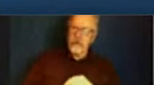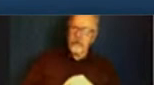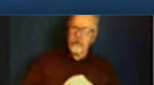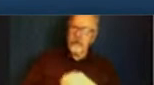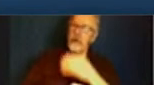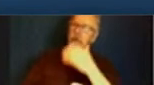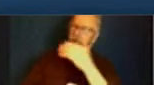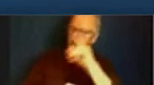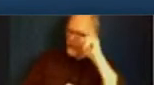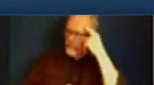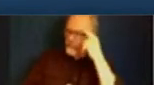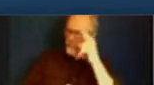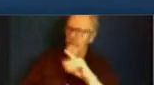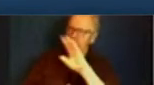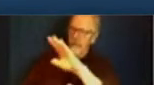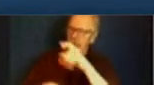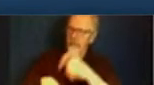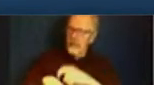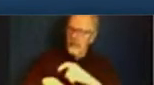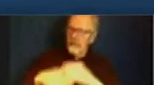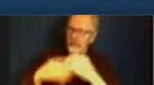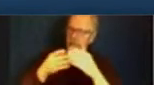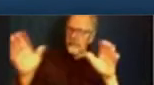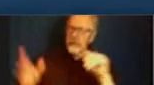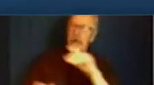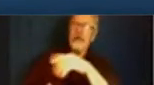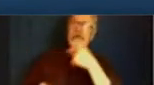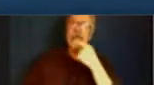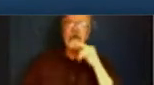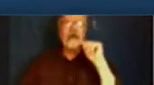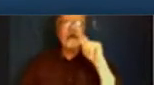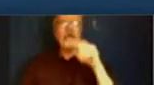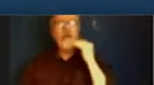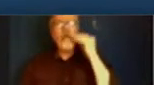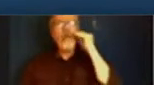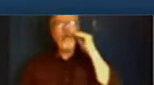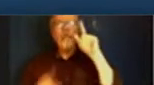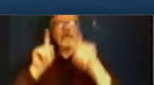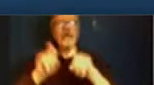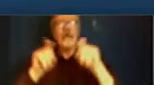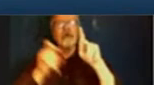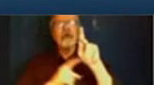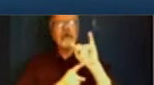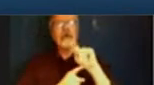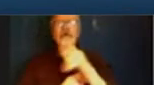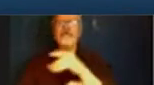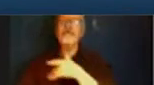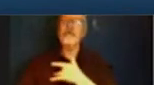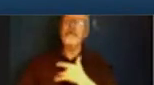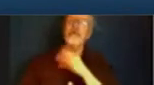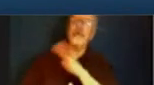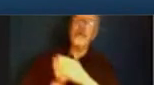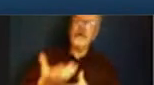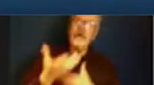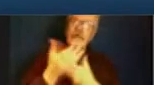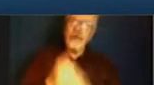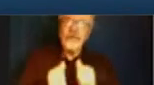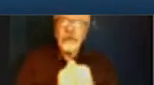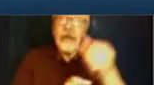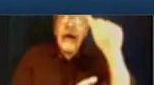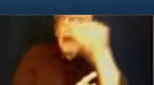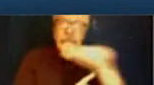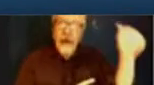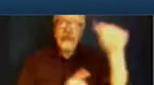about the at-home test kits. I just wanted to ask you about your confidence level with Amazon, with Care Evolution, why you